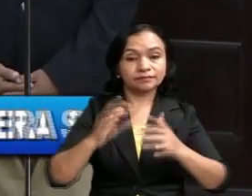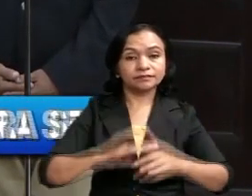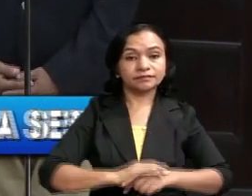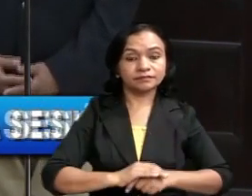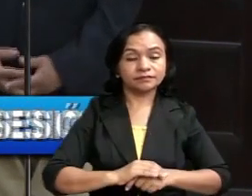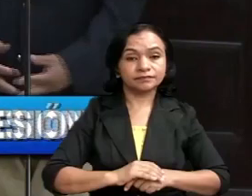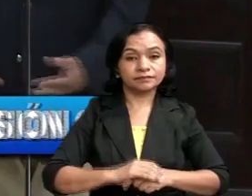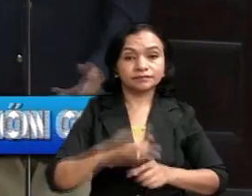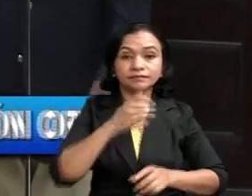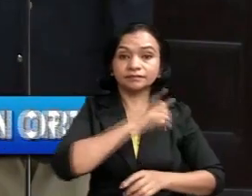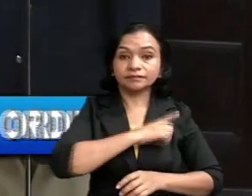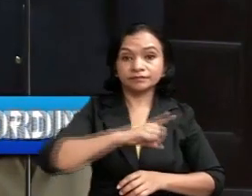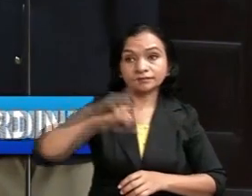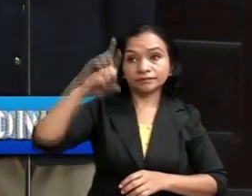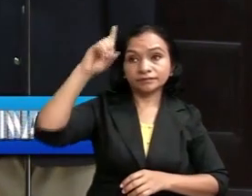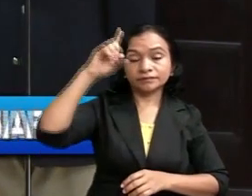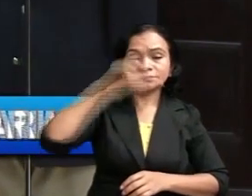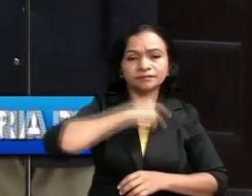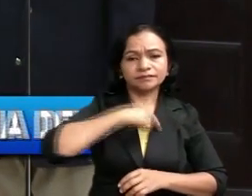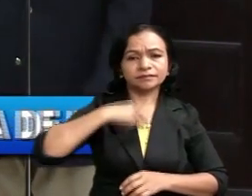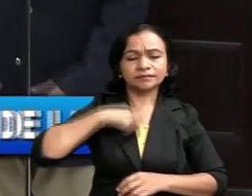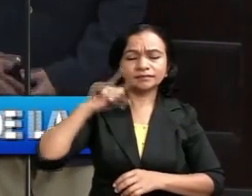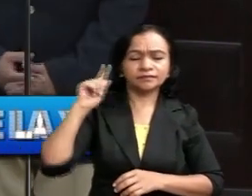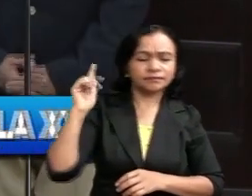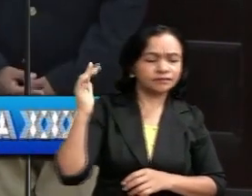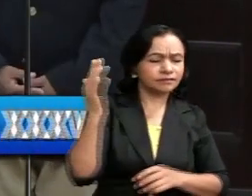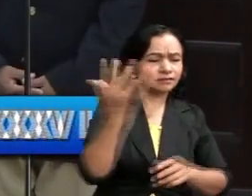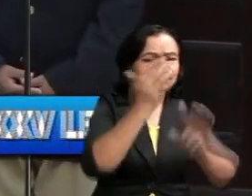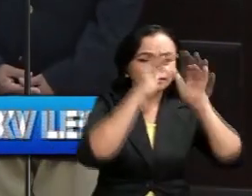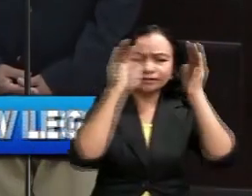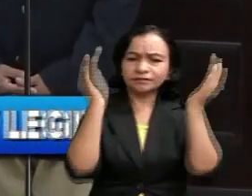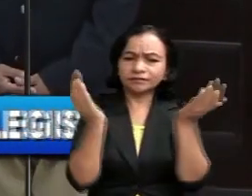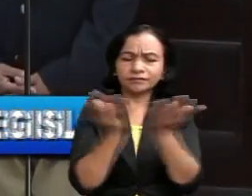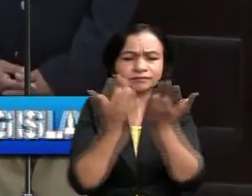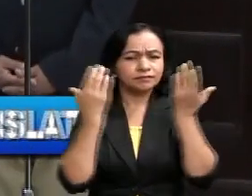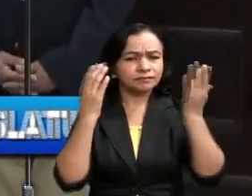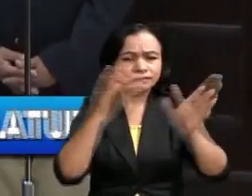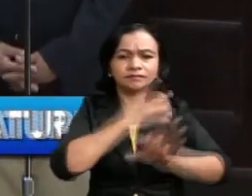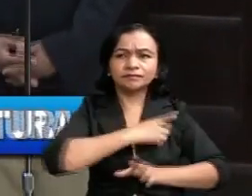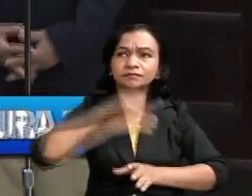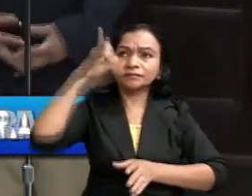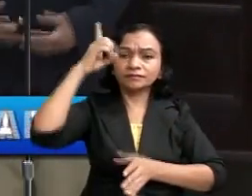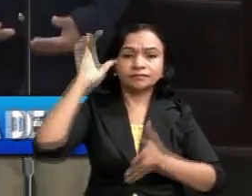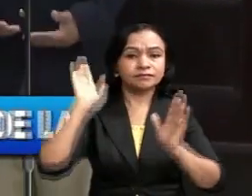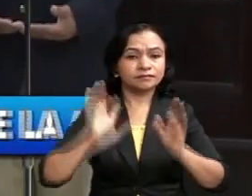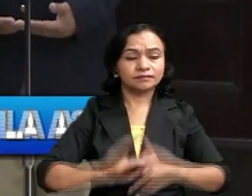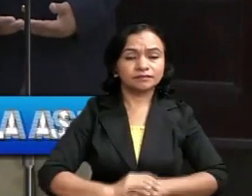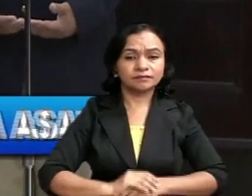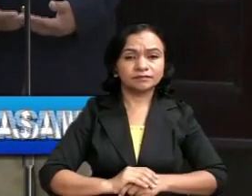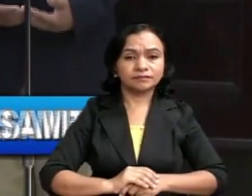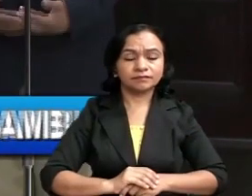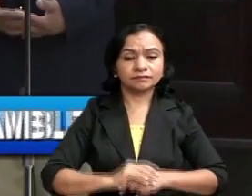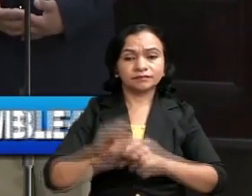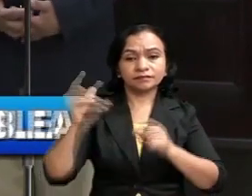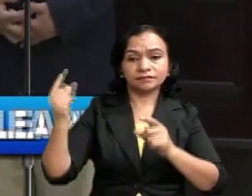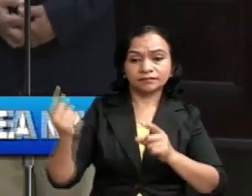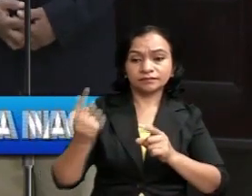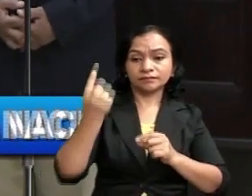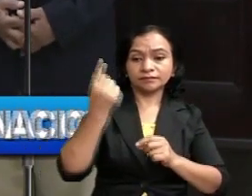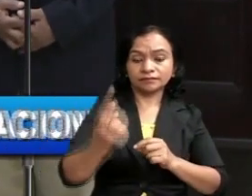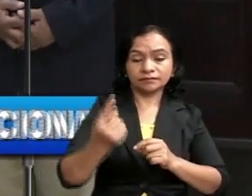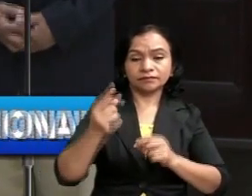everything. Dios es el creador de todas las cosas. And he put Adam in a perfect world. Y puso a Adán en un